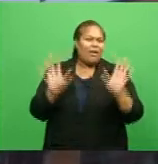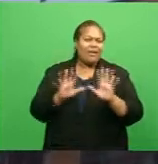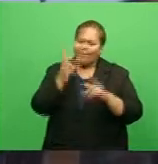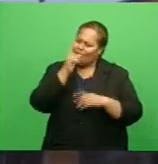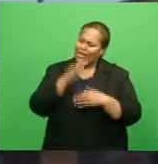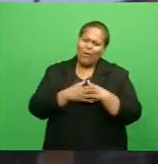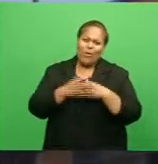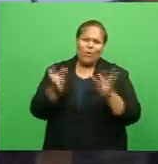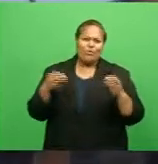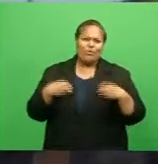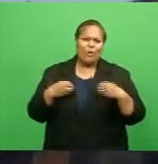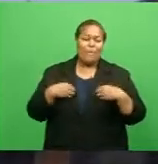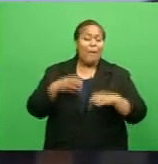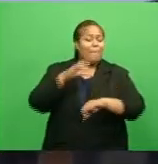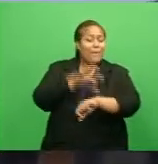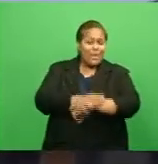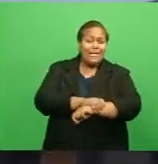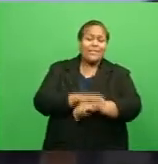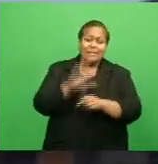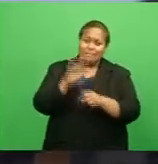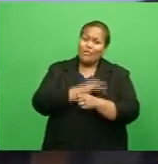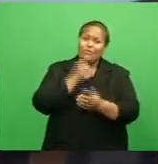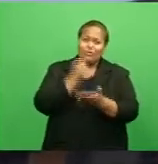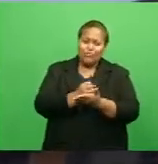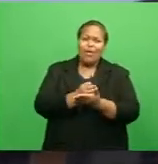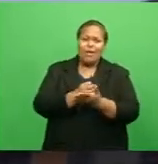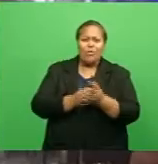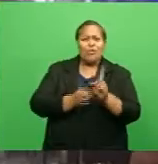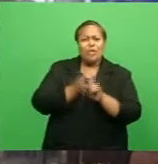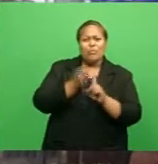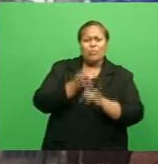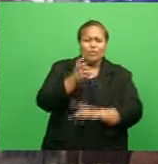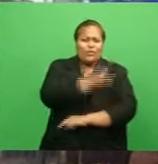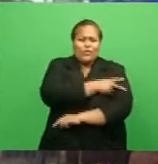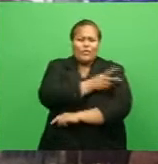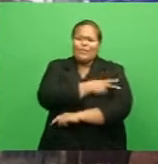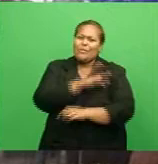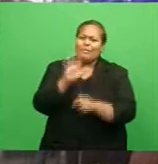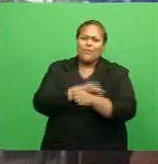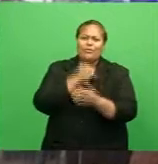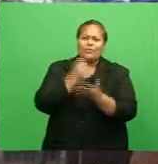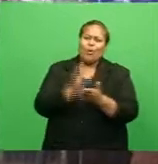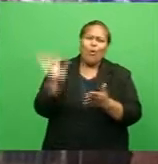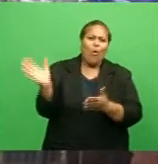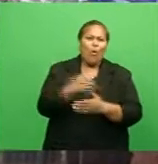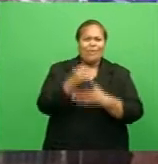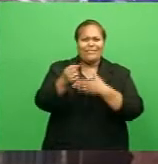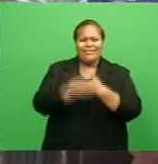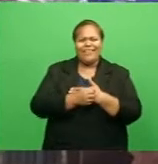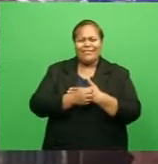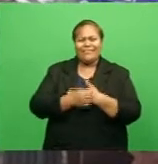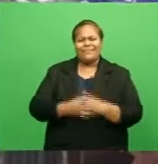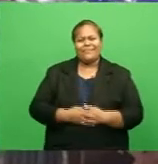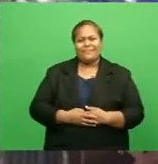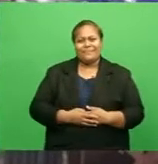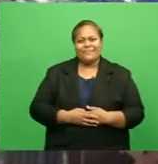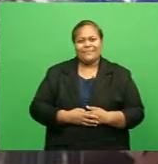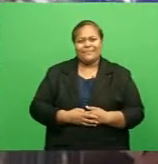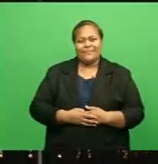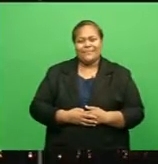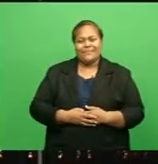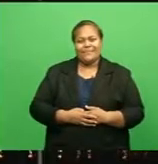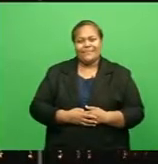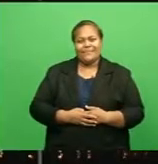police force has assured they will increase patrol to ensure safety of all Fijians. Apiniswang Rendobu, FBC